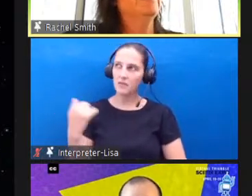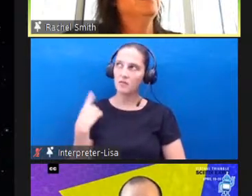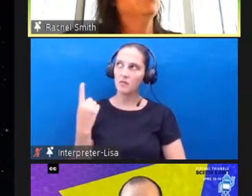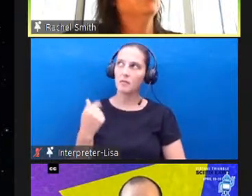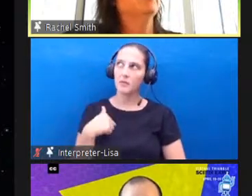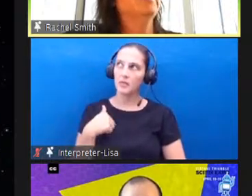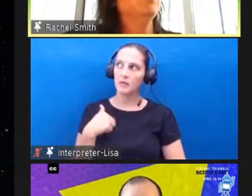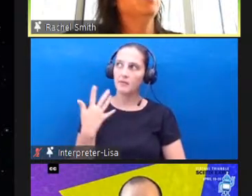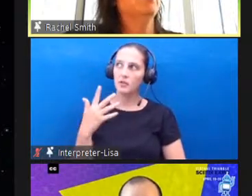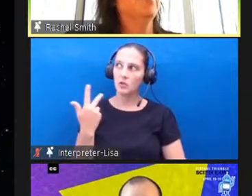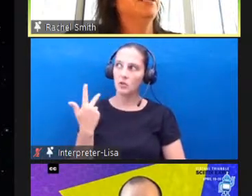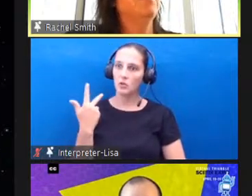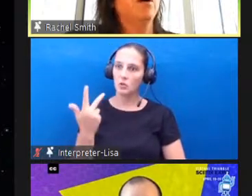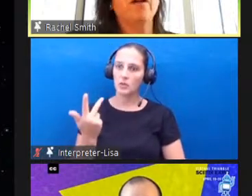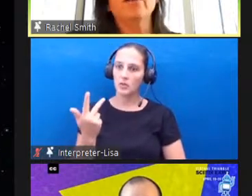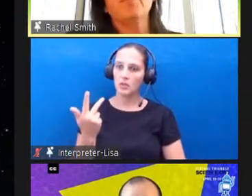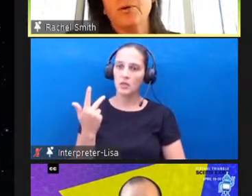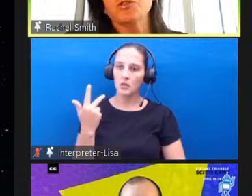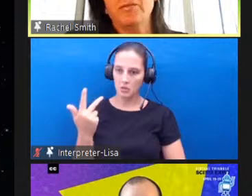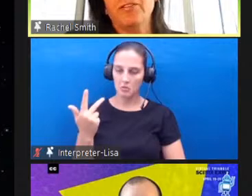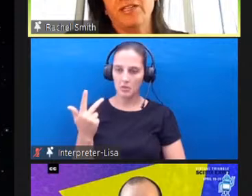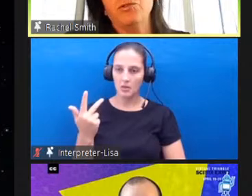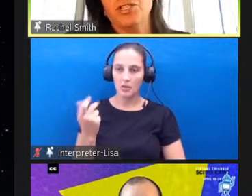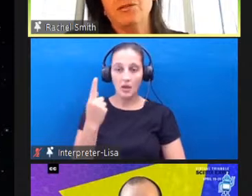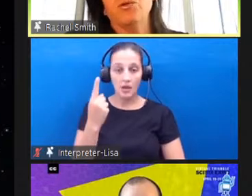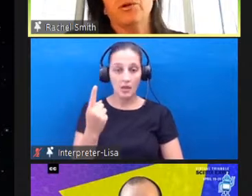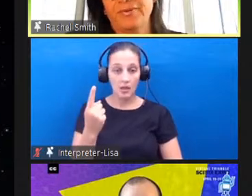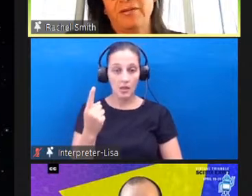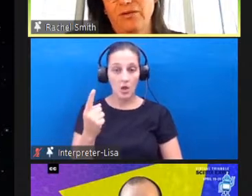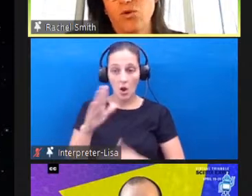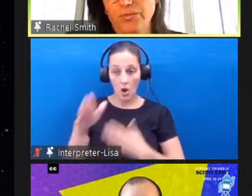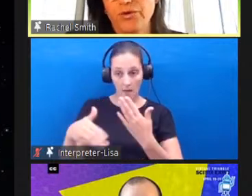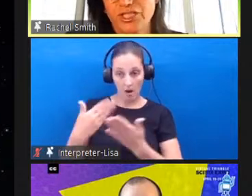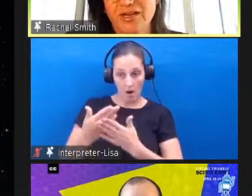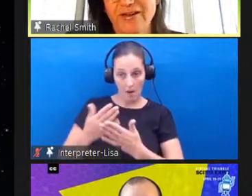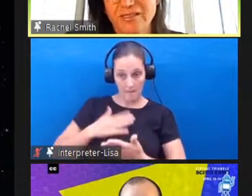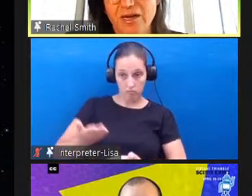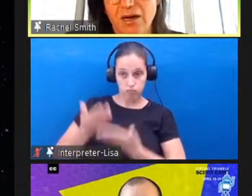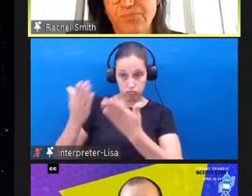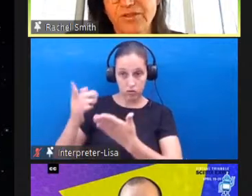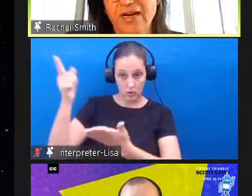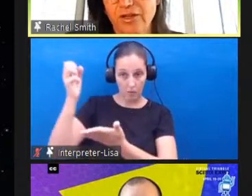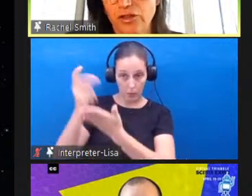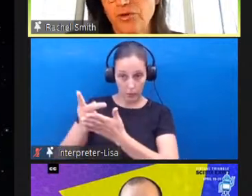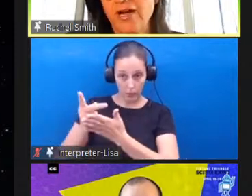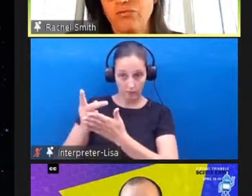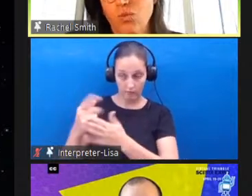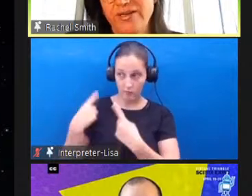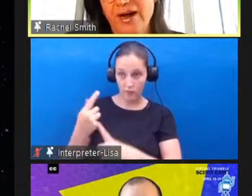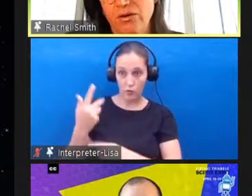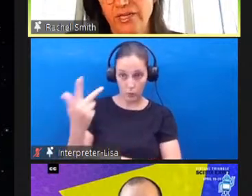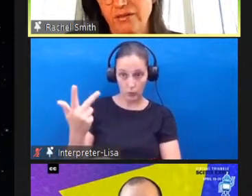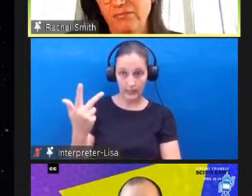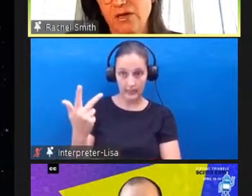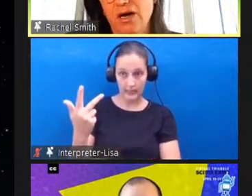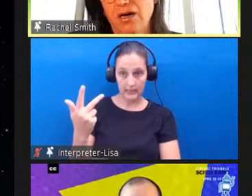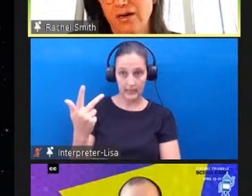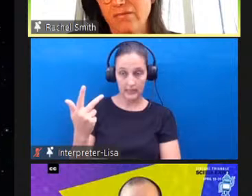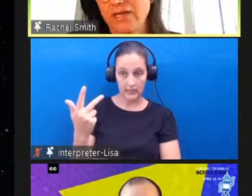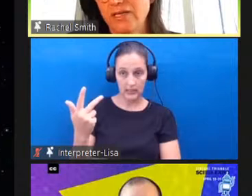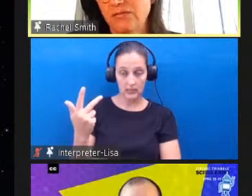three funded. Every proposal's been funded, or been awarded, which is nice. And I've had 3. I've one now